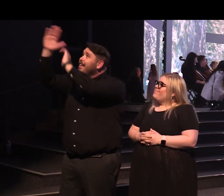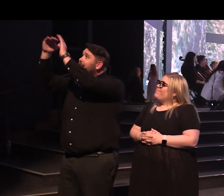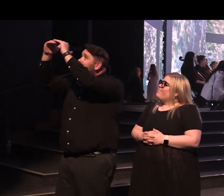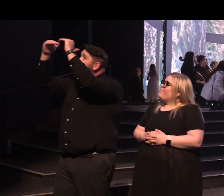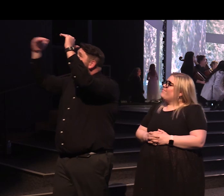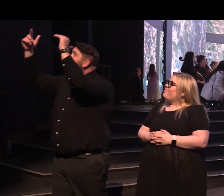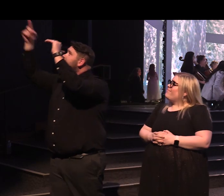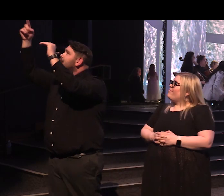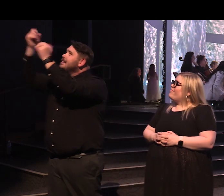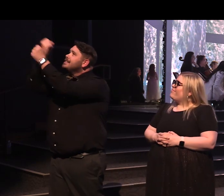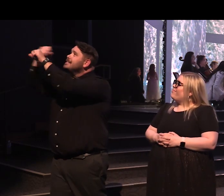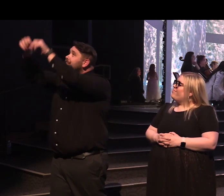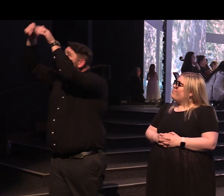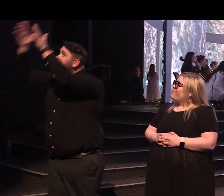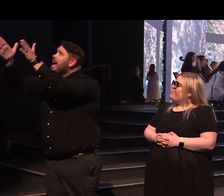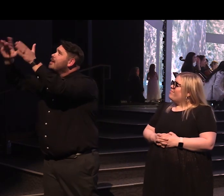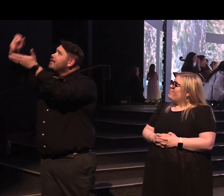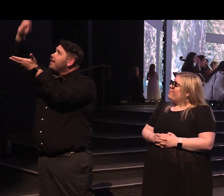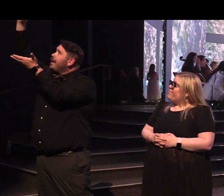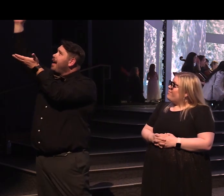It's in the love